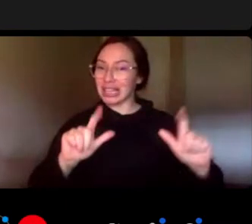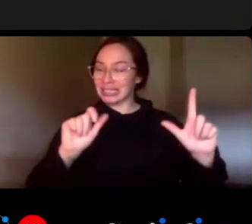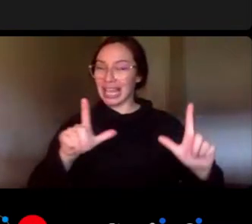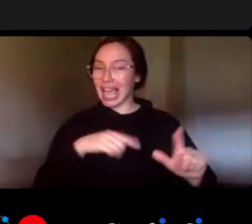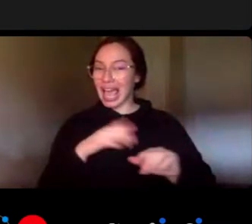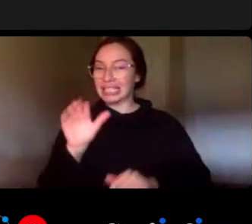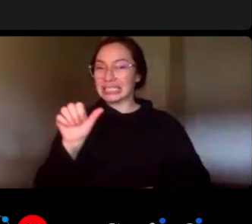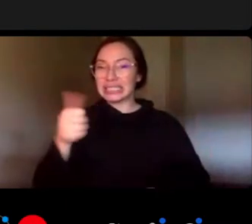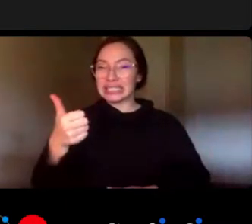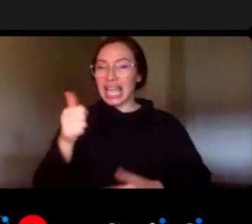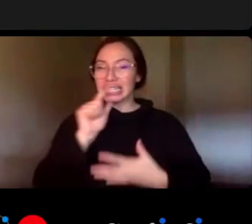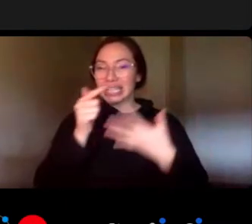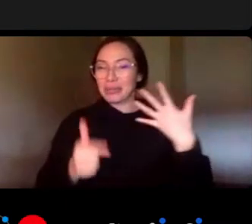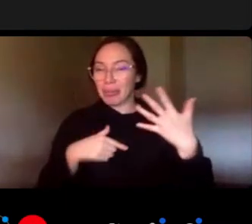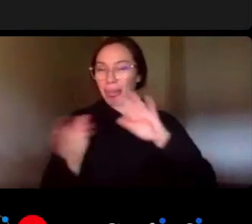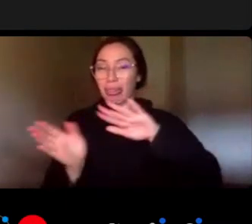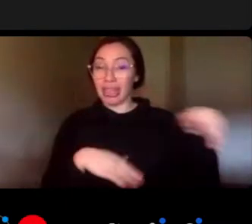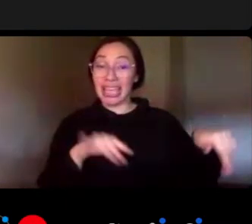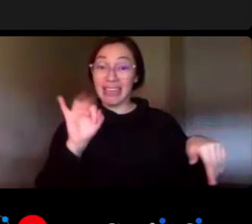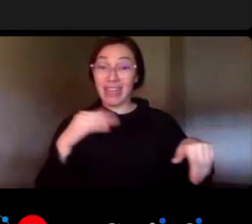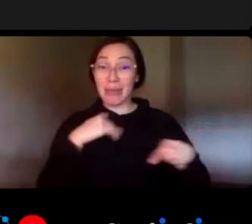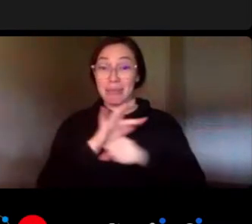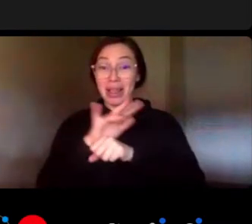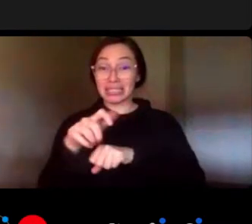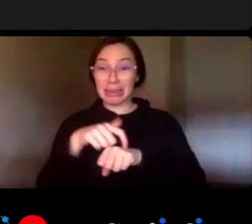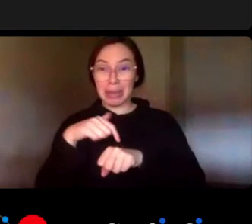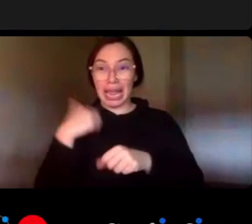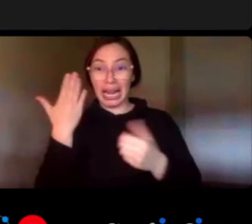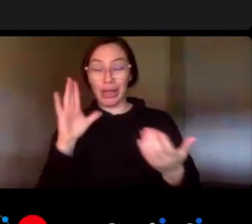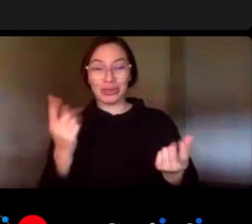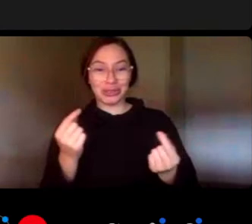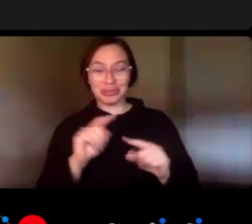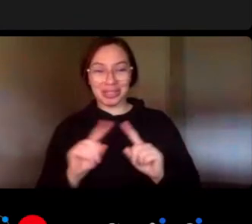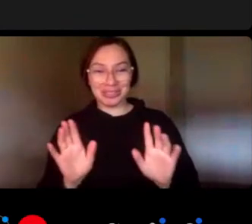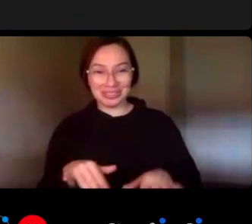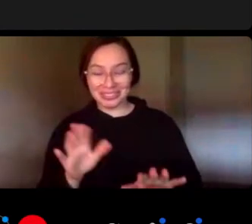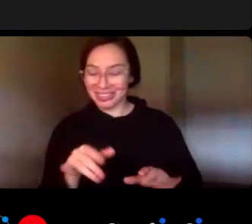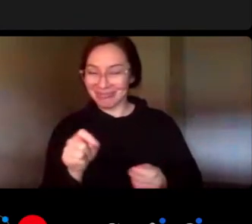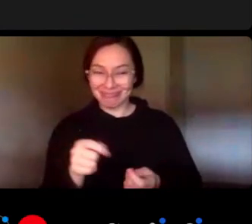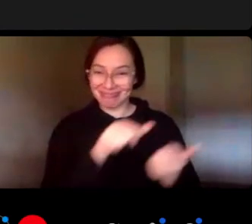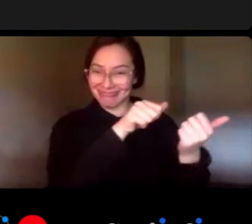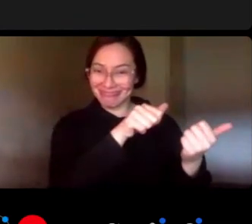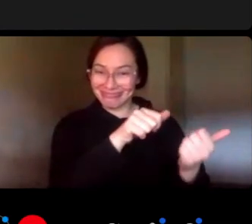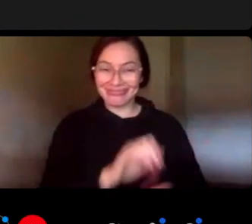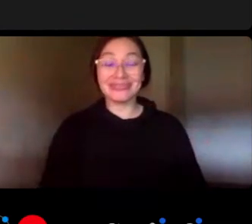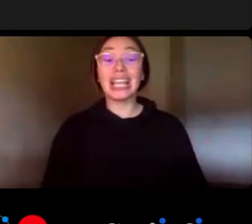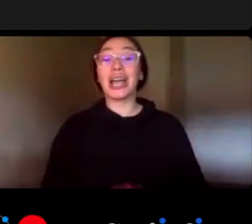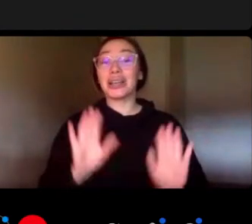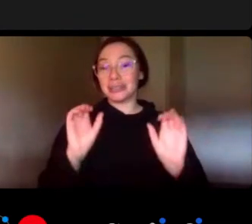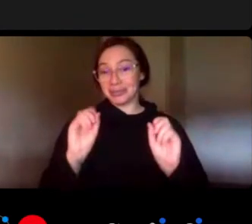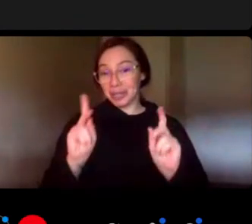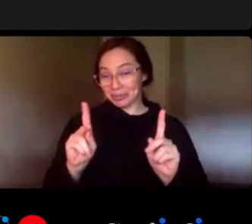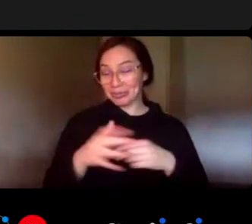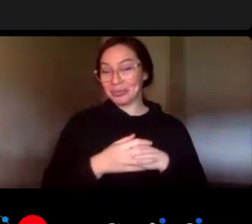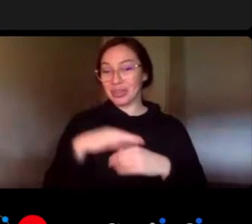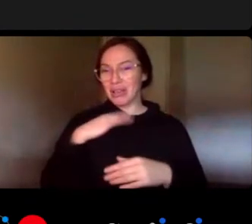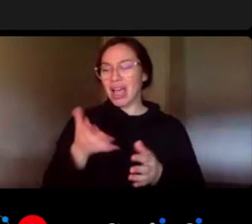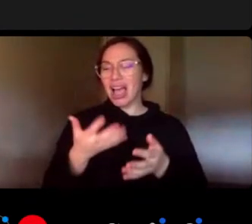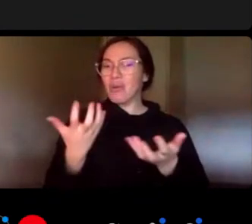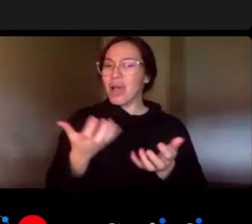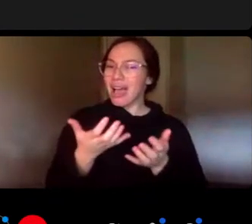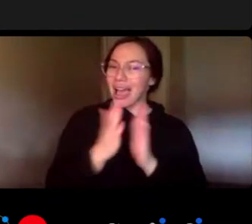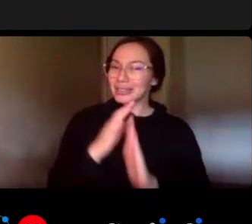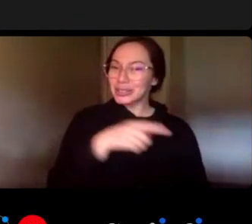10 steps. This is in case I had tons of time left. I didn't know what to do. So I am going to ask you to reflect for a minute about